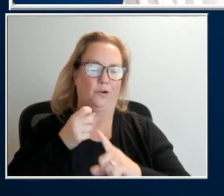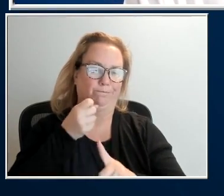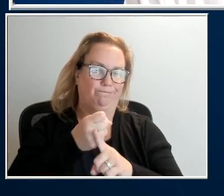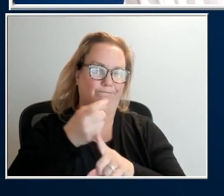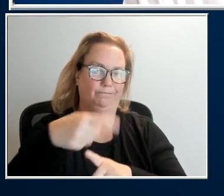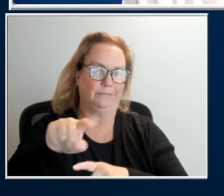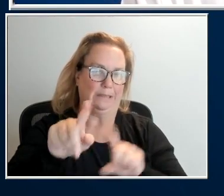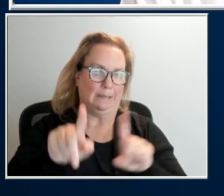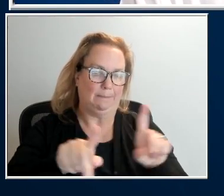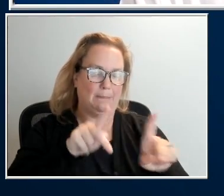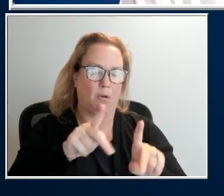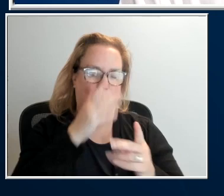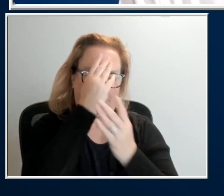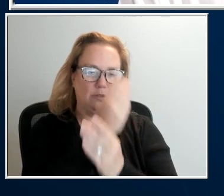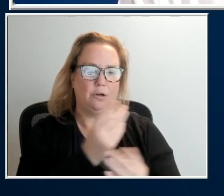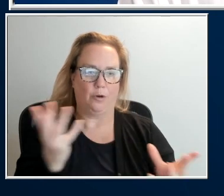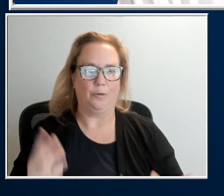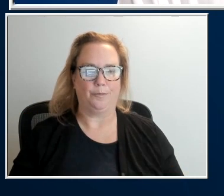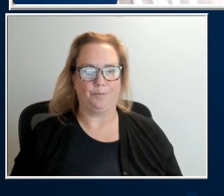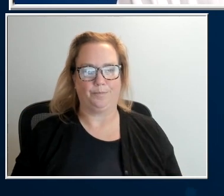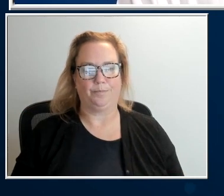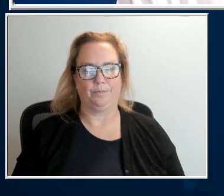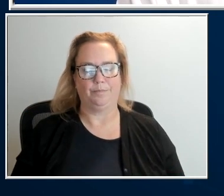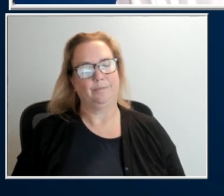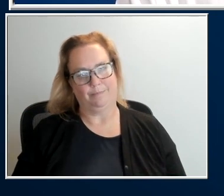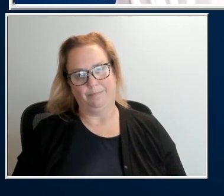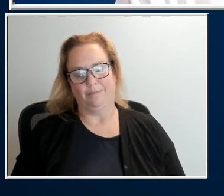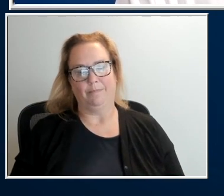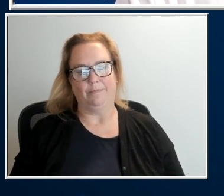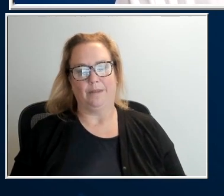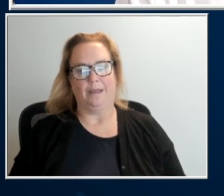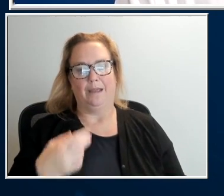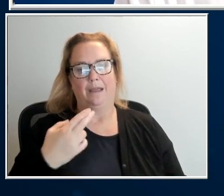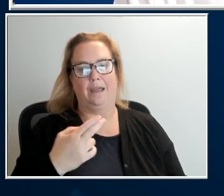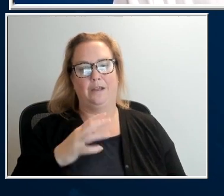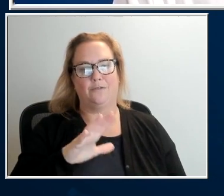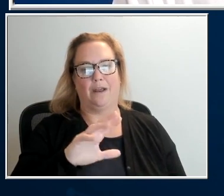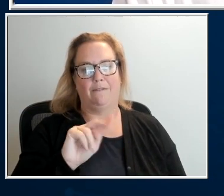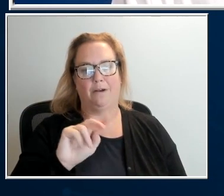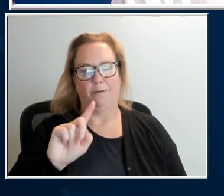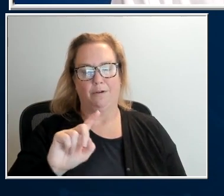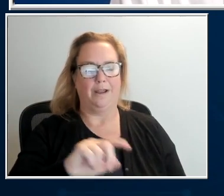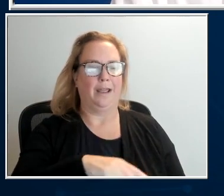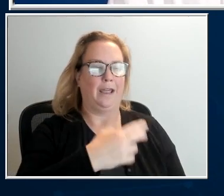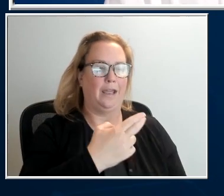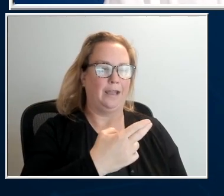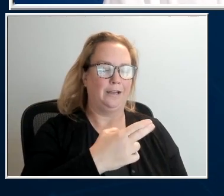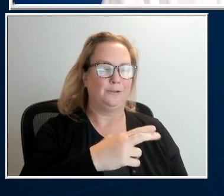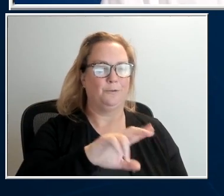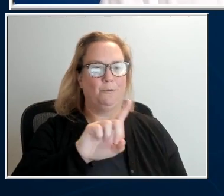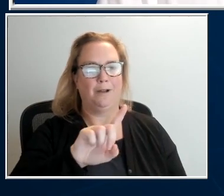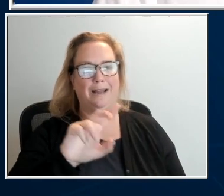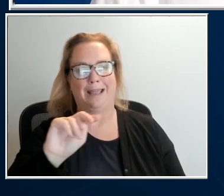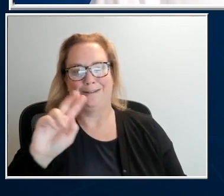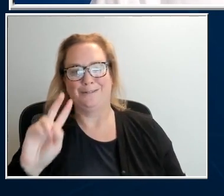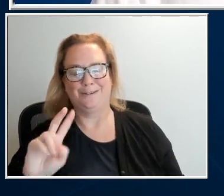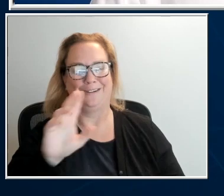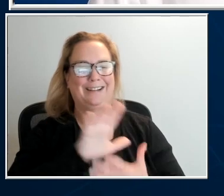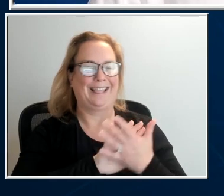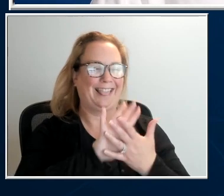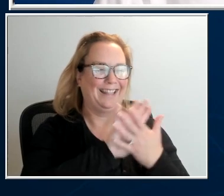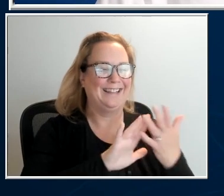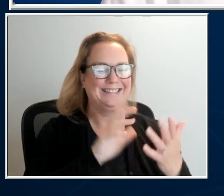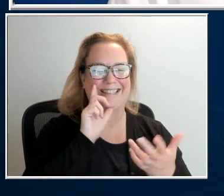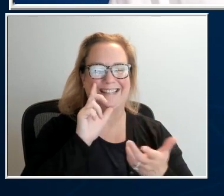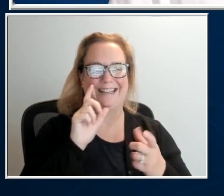So, it gets confusing, right? You have H5N1, H1N2. It means it's something to us, maybe to